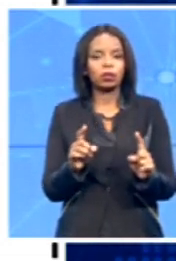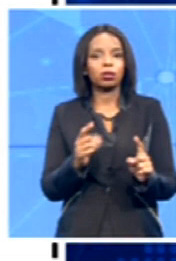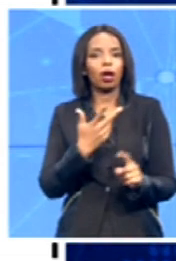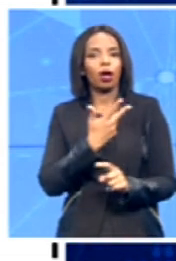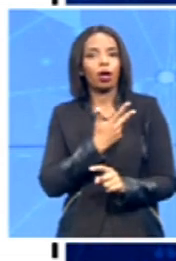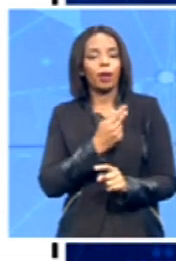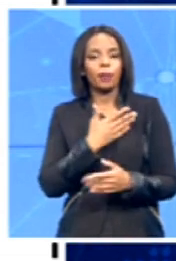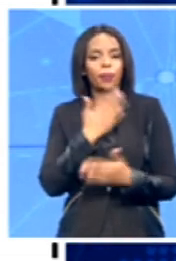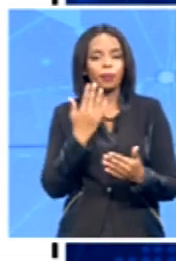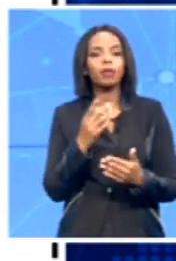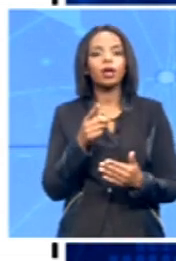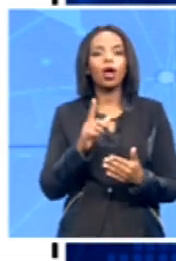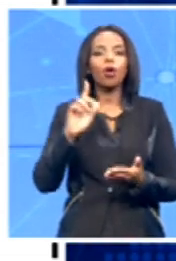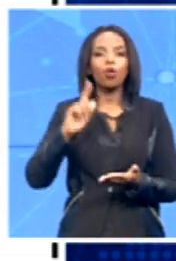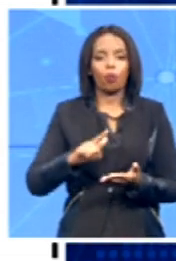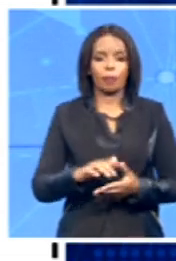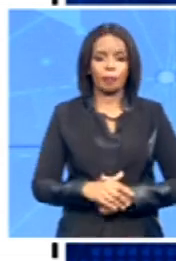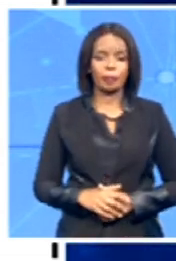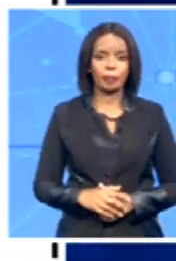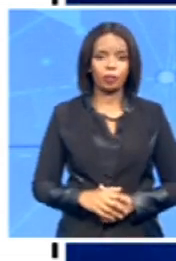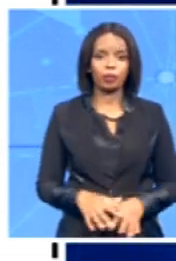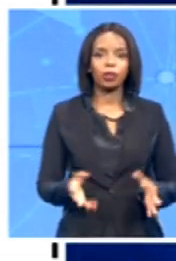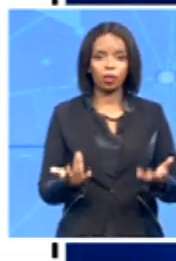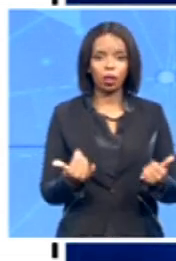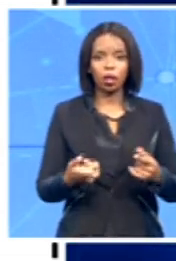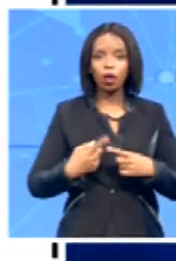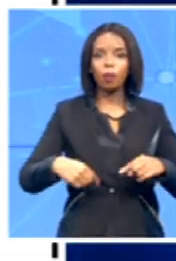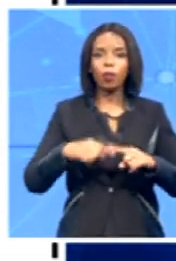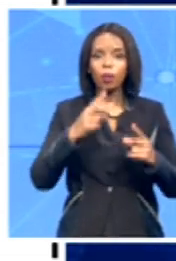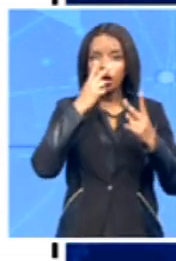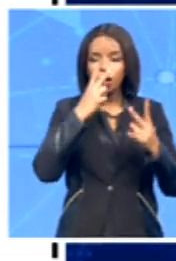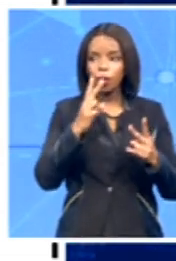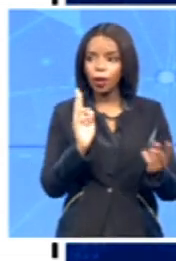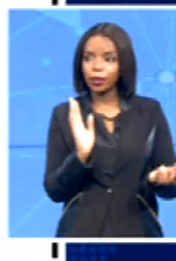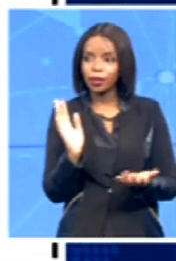And therefore, if you just look at this from prior infection, you would say that people that in the private